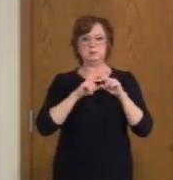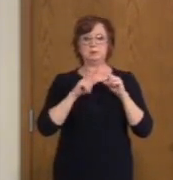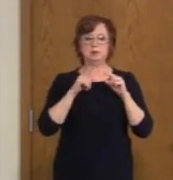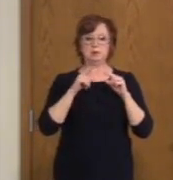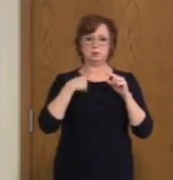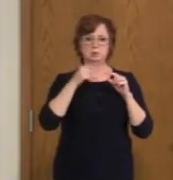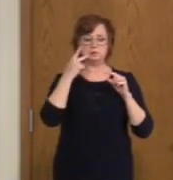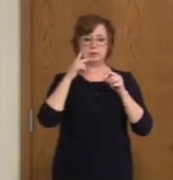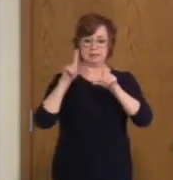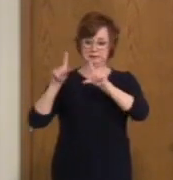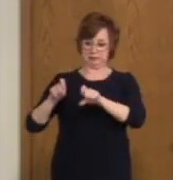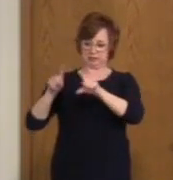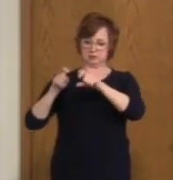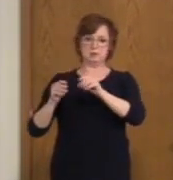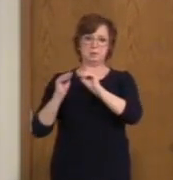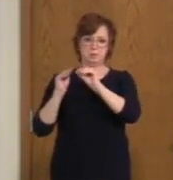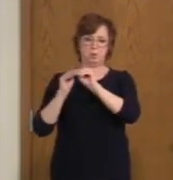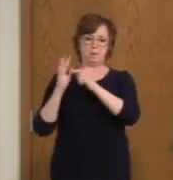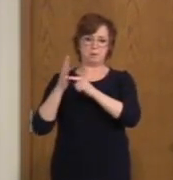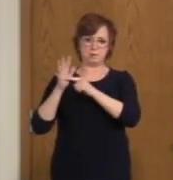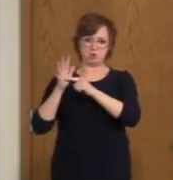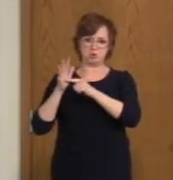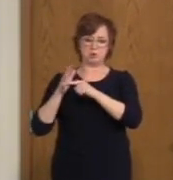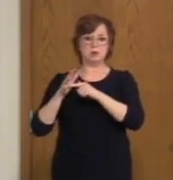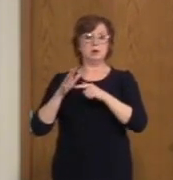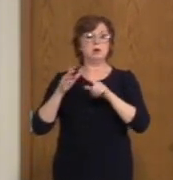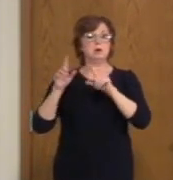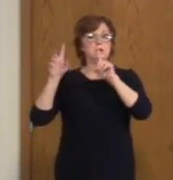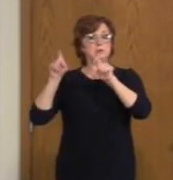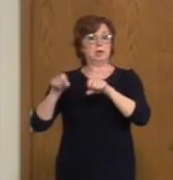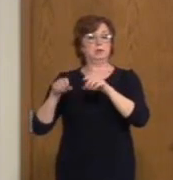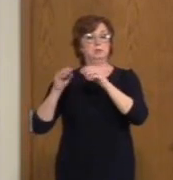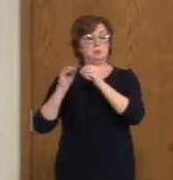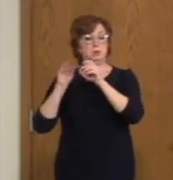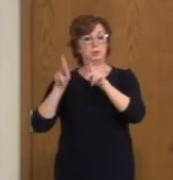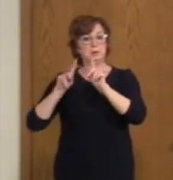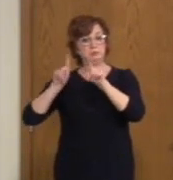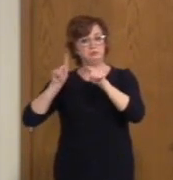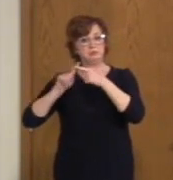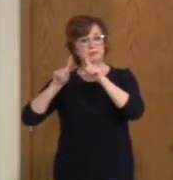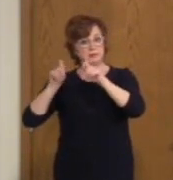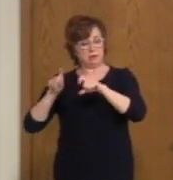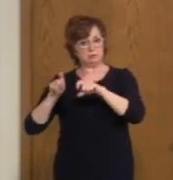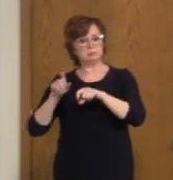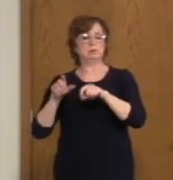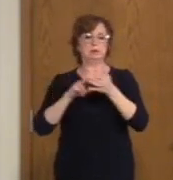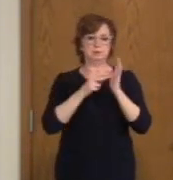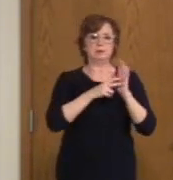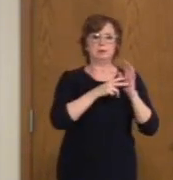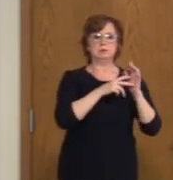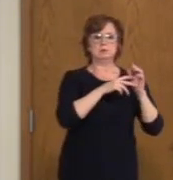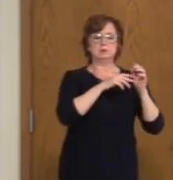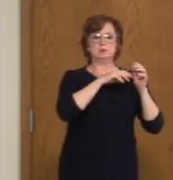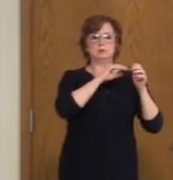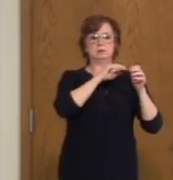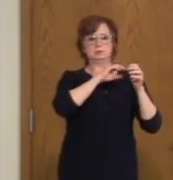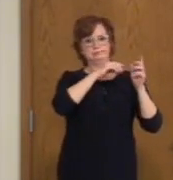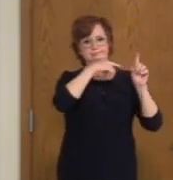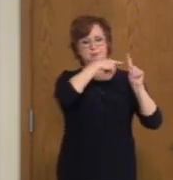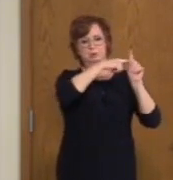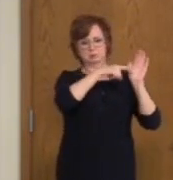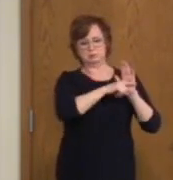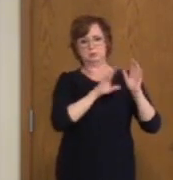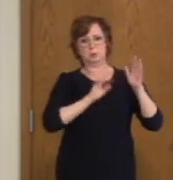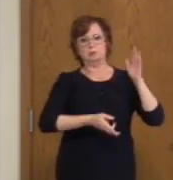itself drives numbers up. Our test positivity actually is coming down. So there's some silver lining that all these measures in Regina are